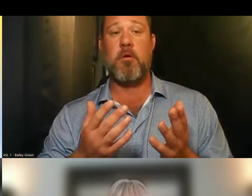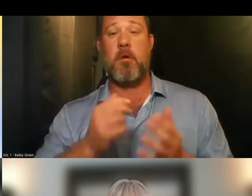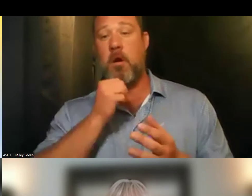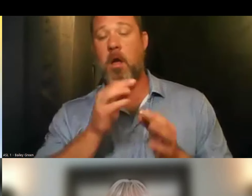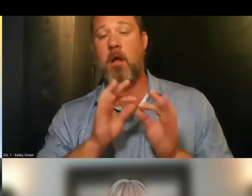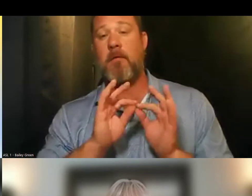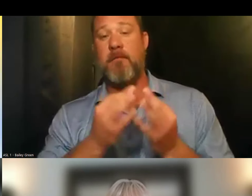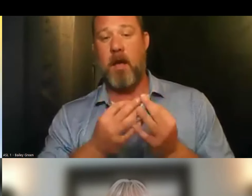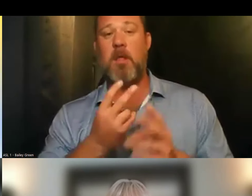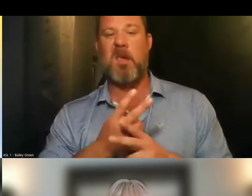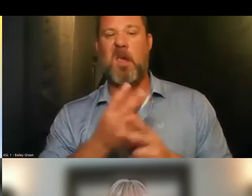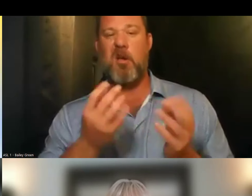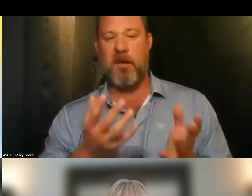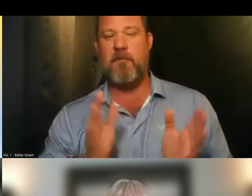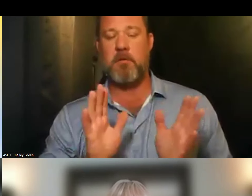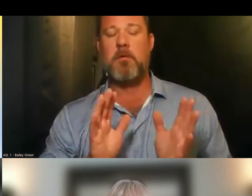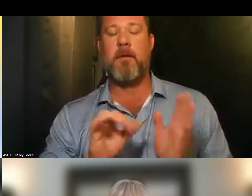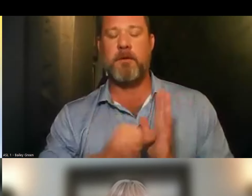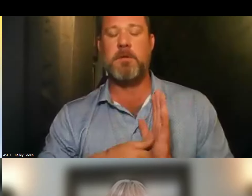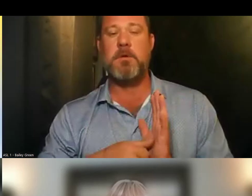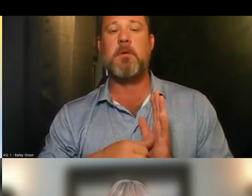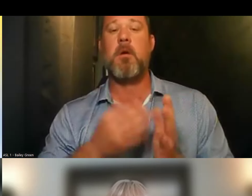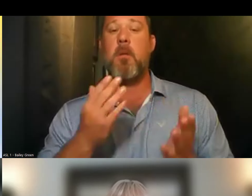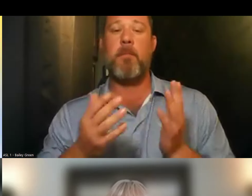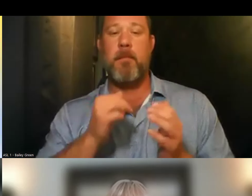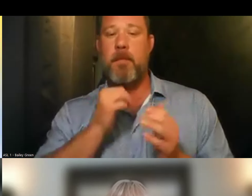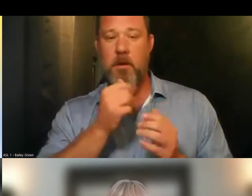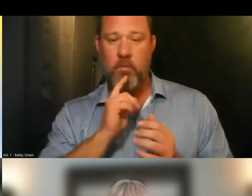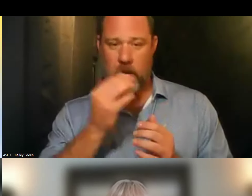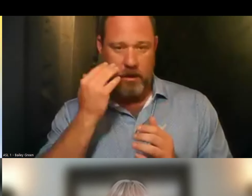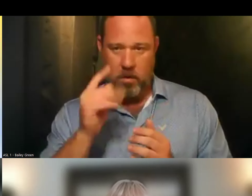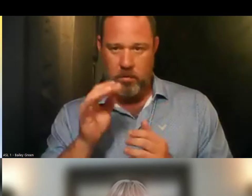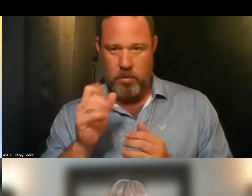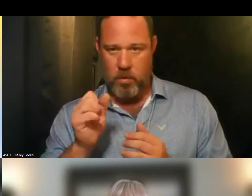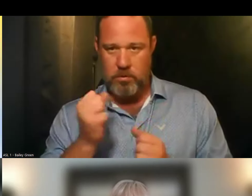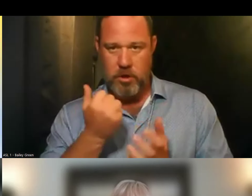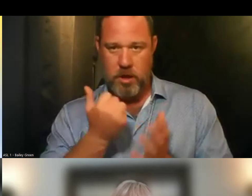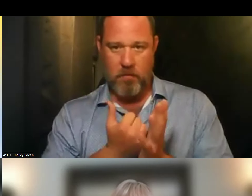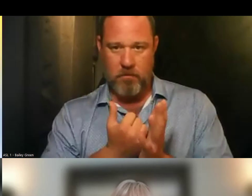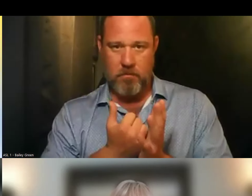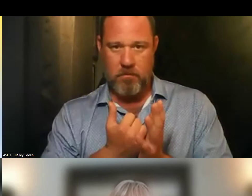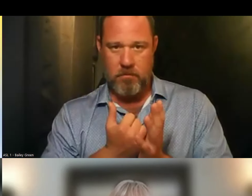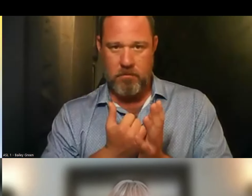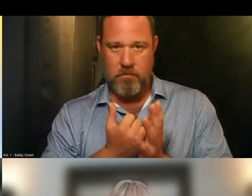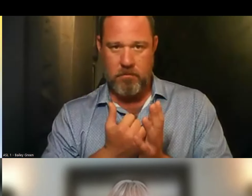non-family caregivers, I would emphasize, maybe they don't really know the tools that could help them be more in the moment and